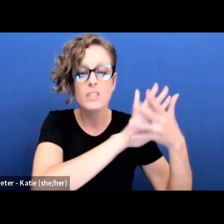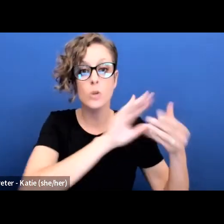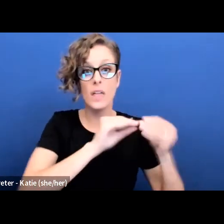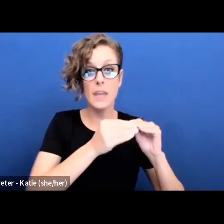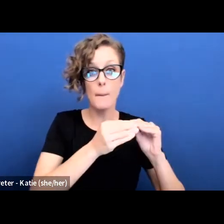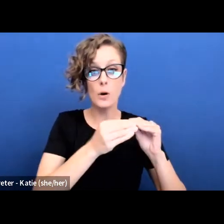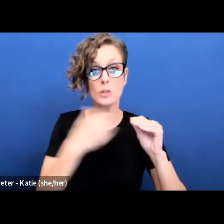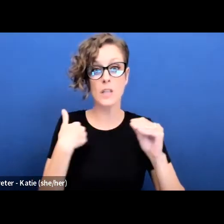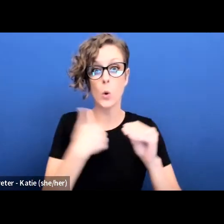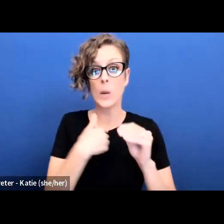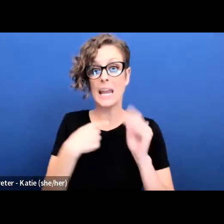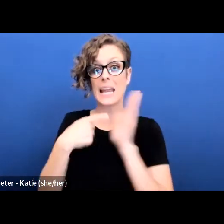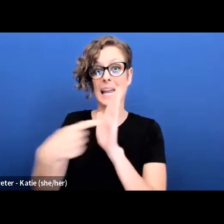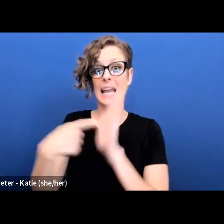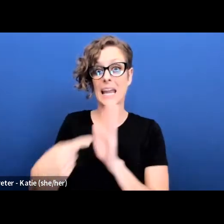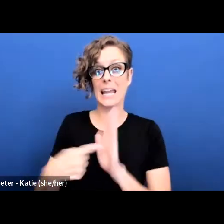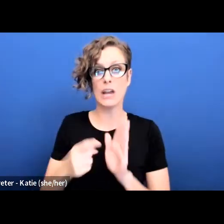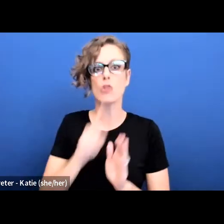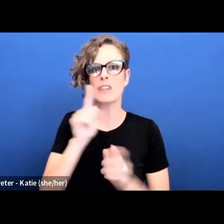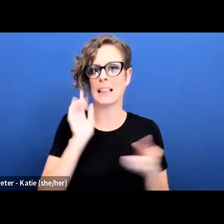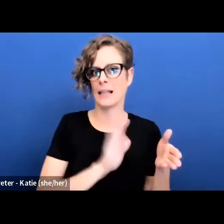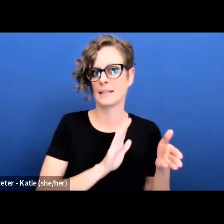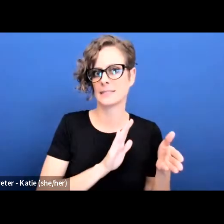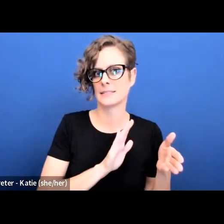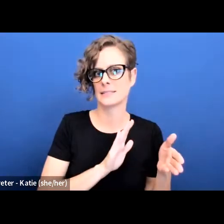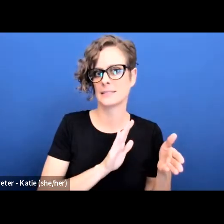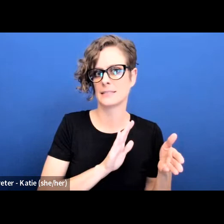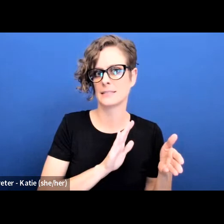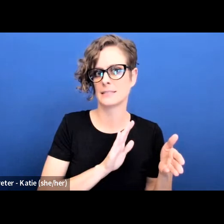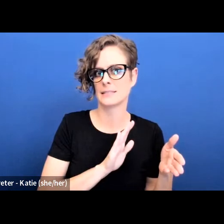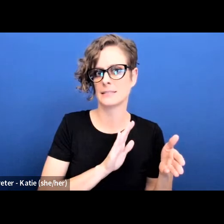they really are, but that was just a third section.